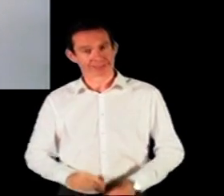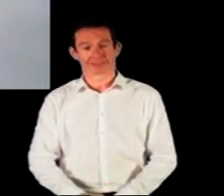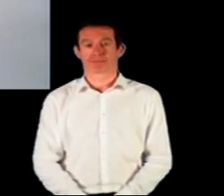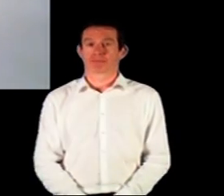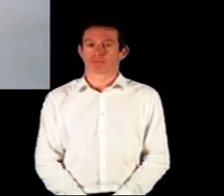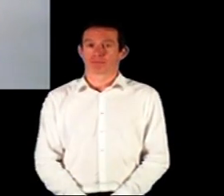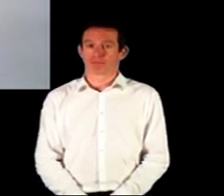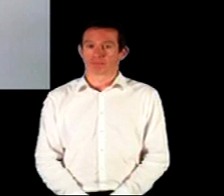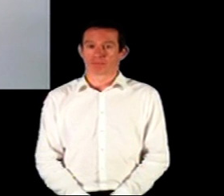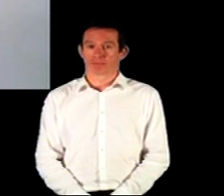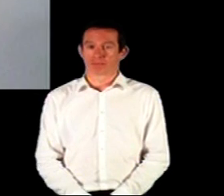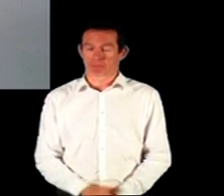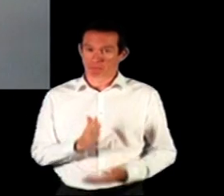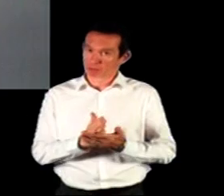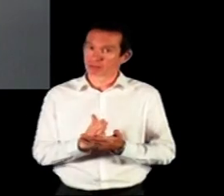Report it to the police.